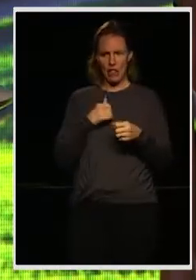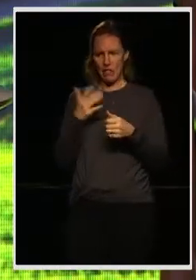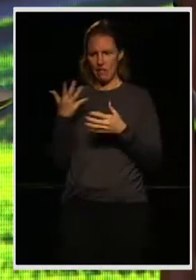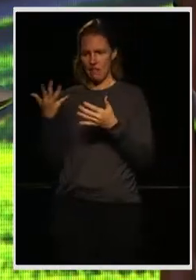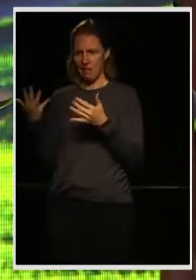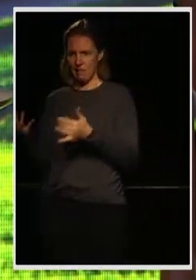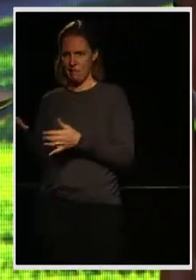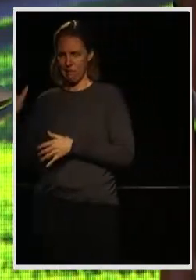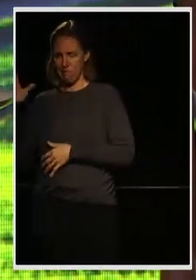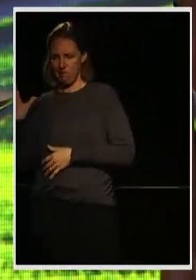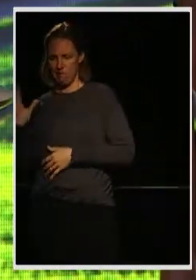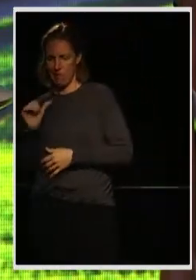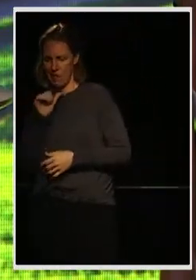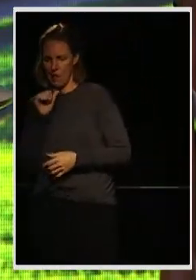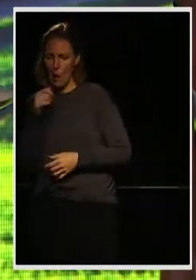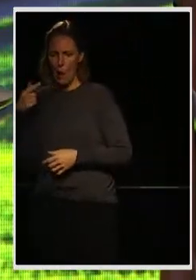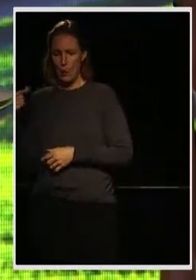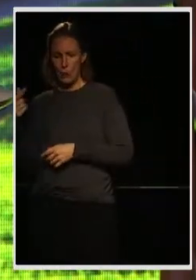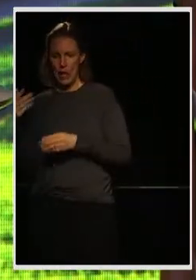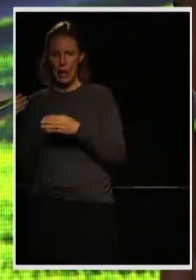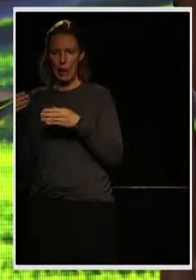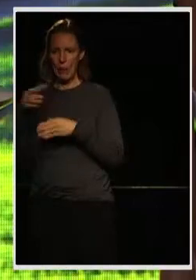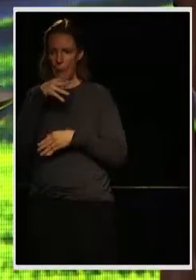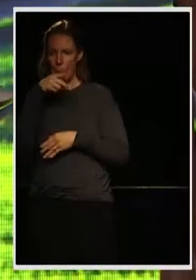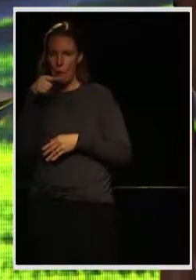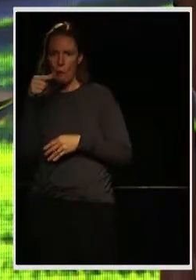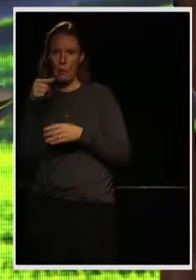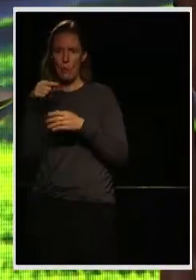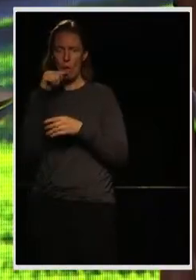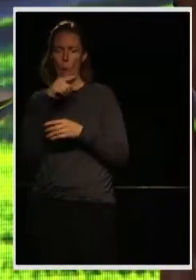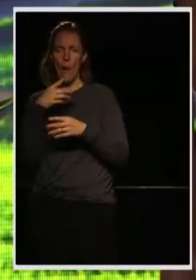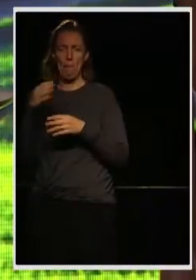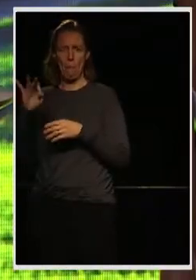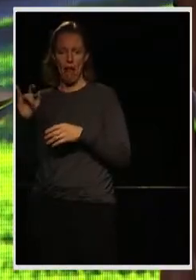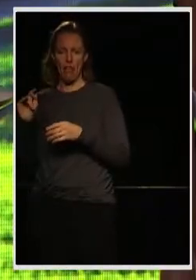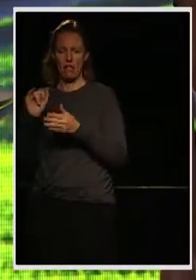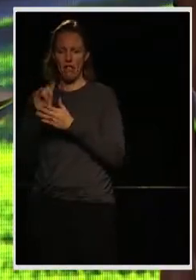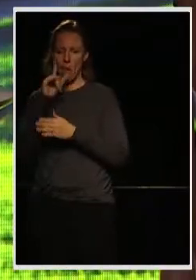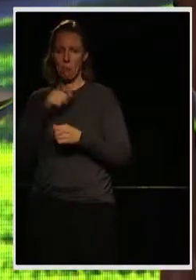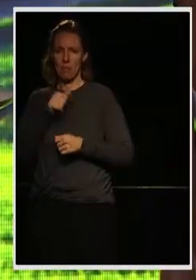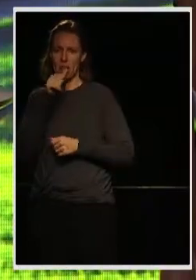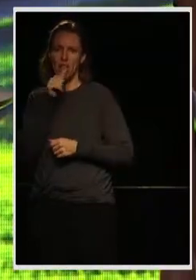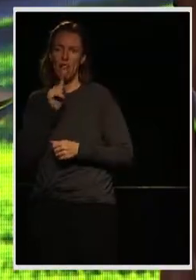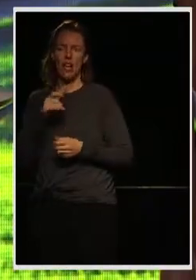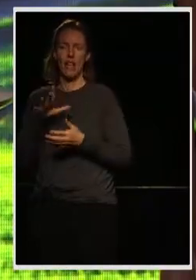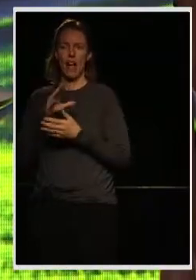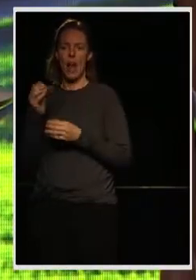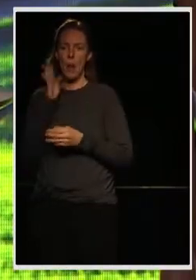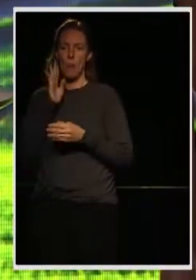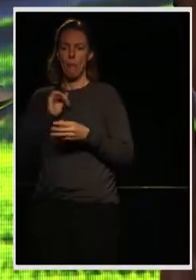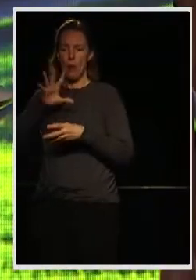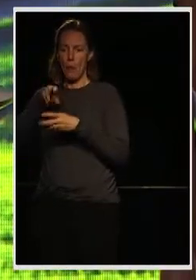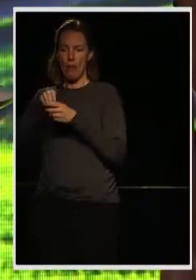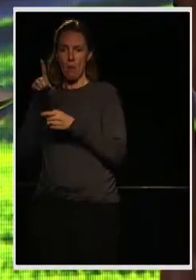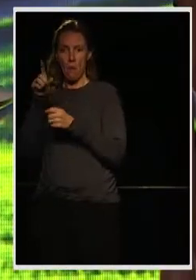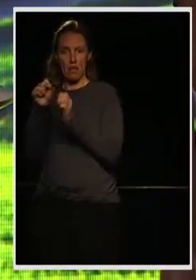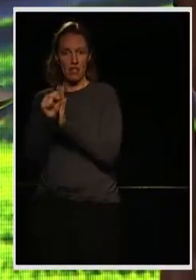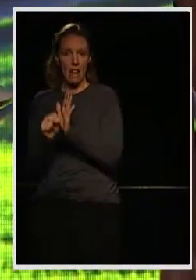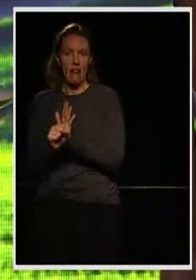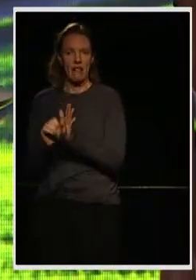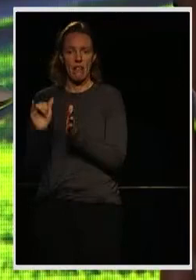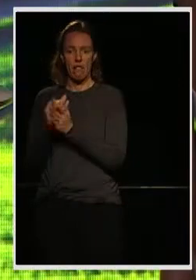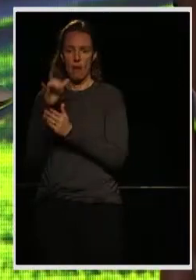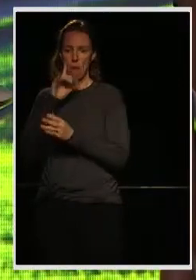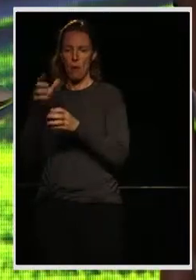former green corn belt, which are going to suffer. And it can be within one state, there